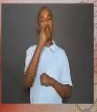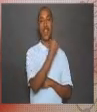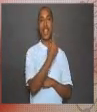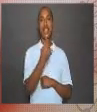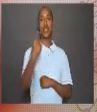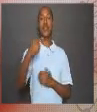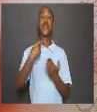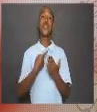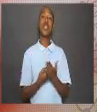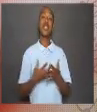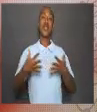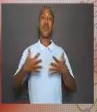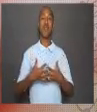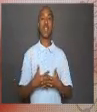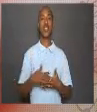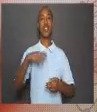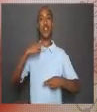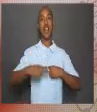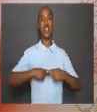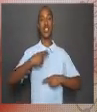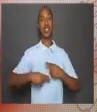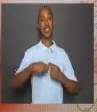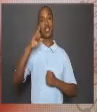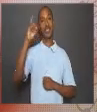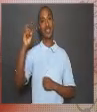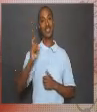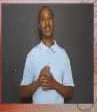each of these combination reactions?